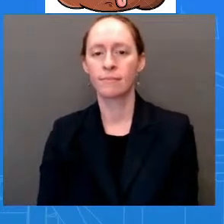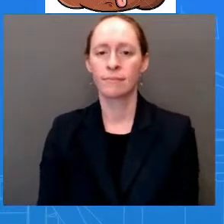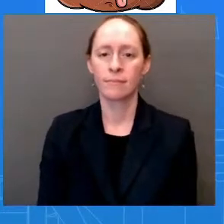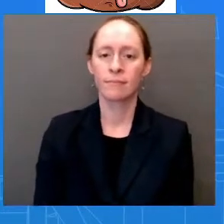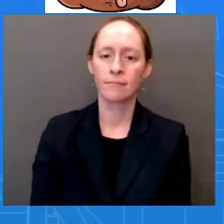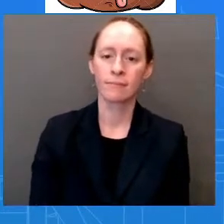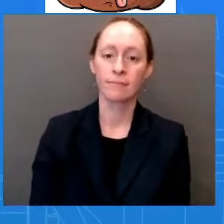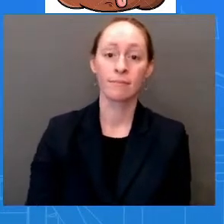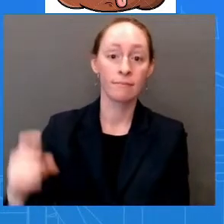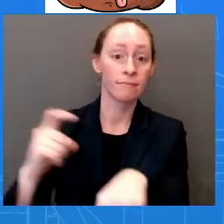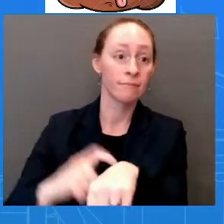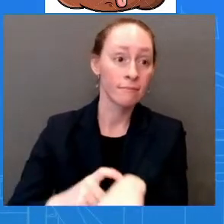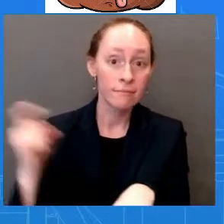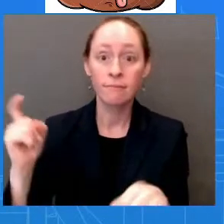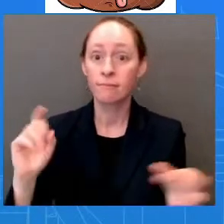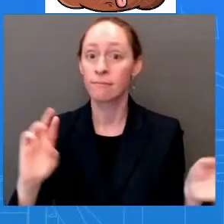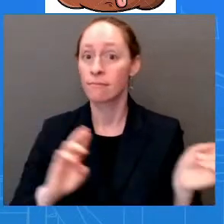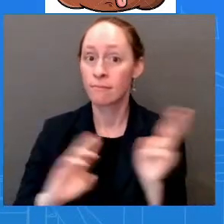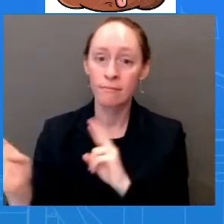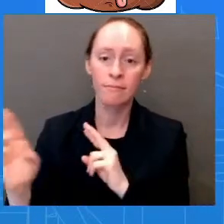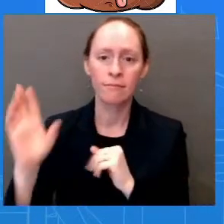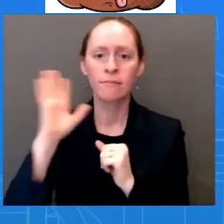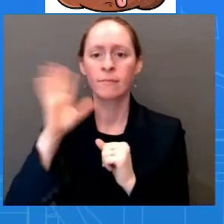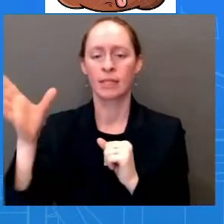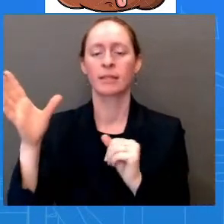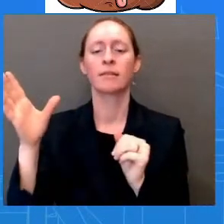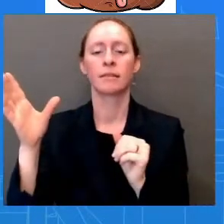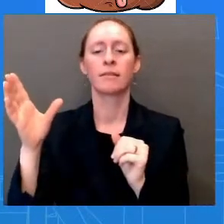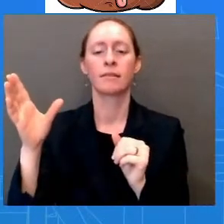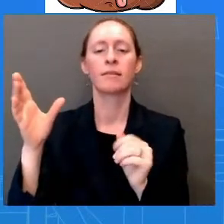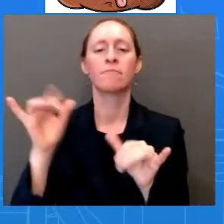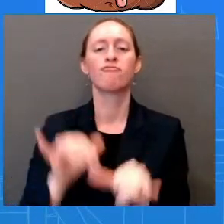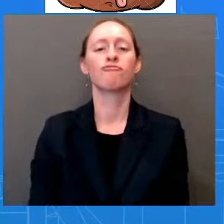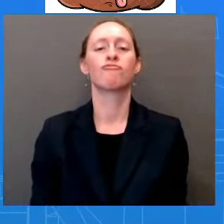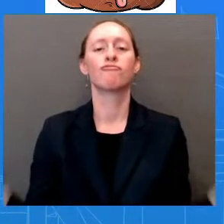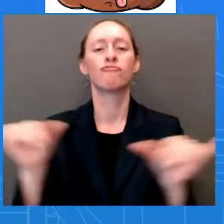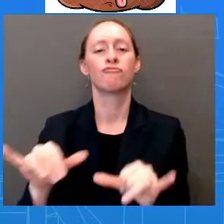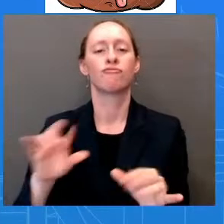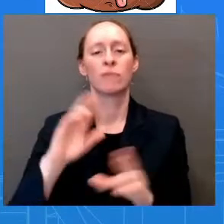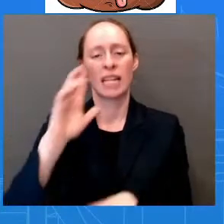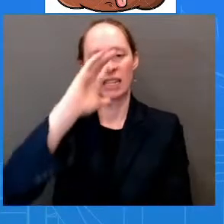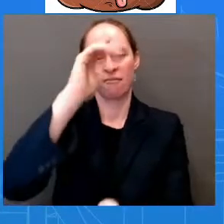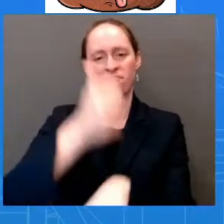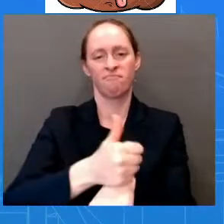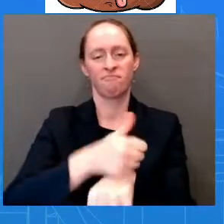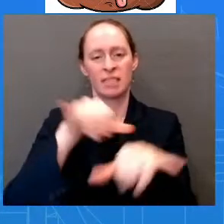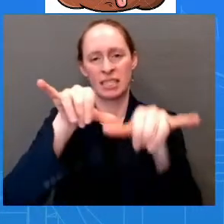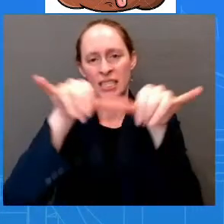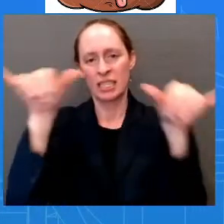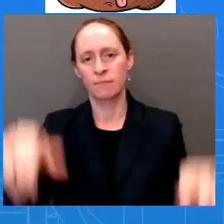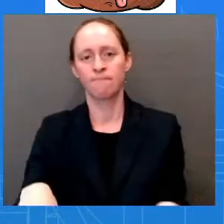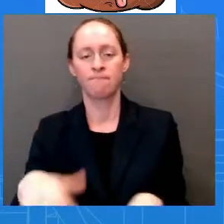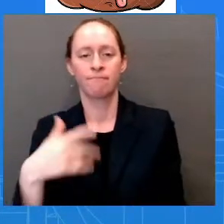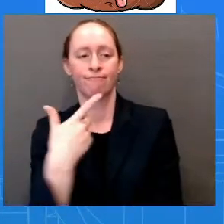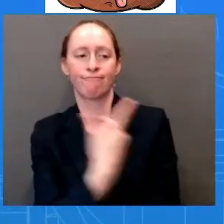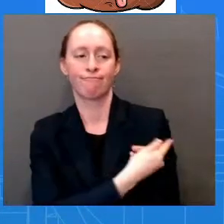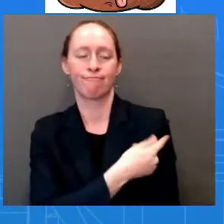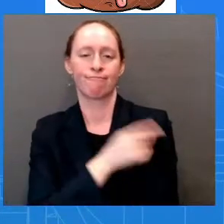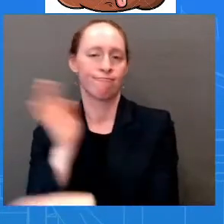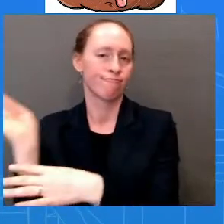make sure that we do that in an orderly way. We want to make sure that we got uninsured and underinsured Americans covered. So we obviously need resources for